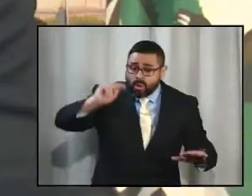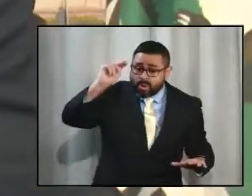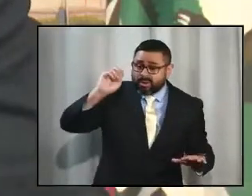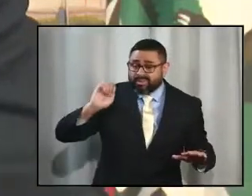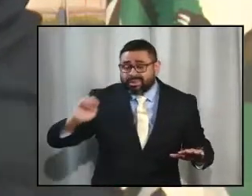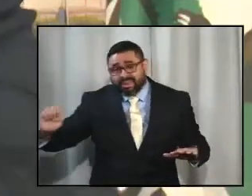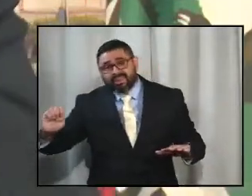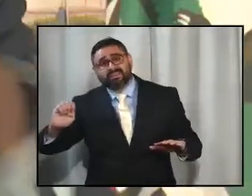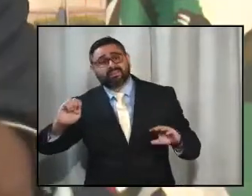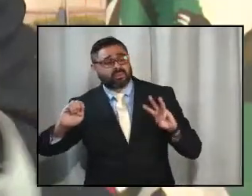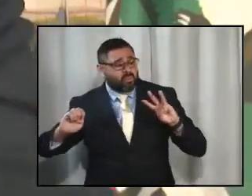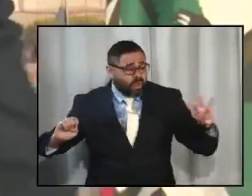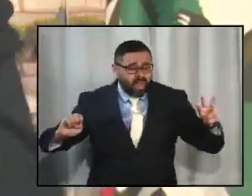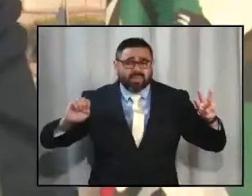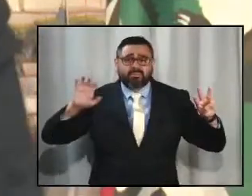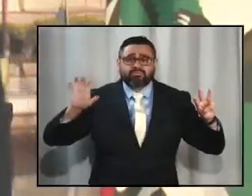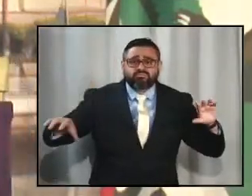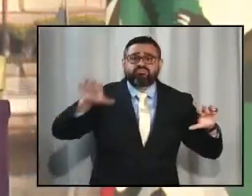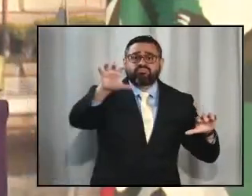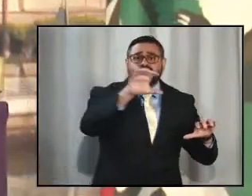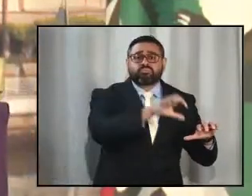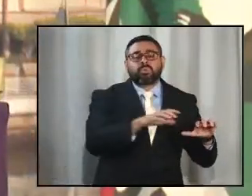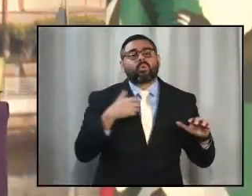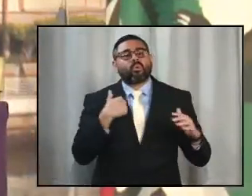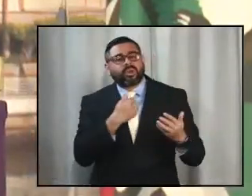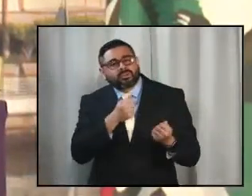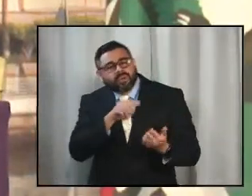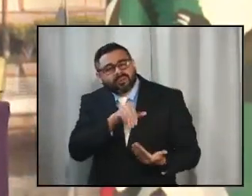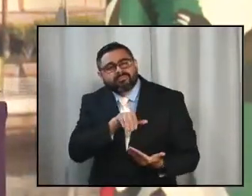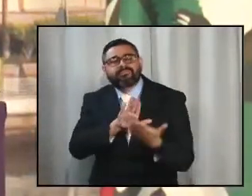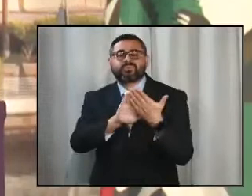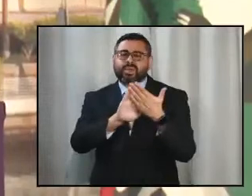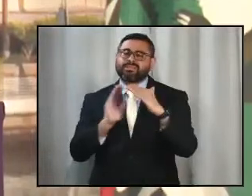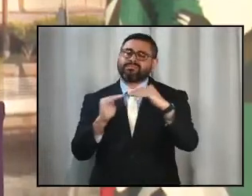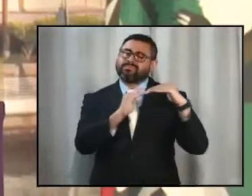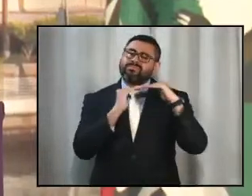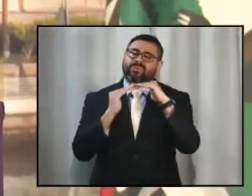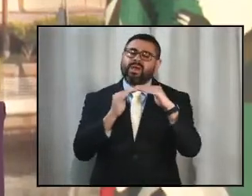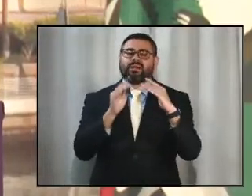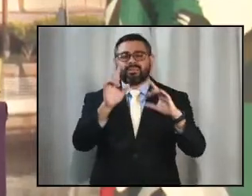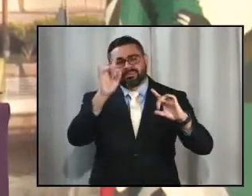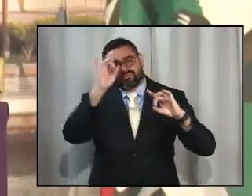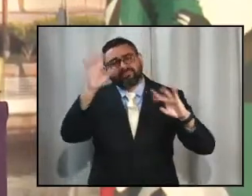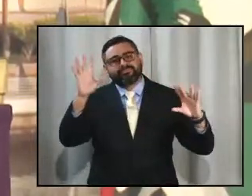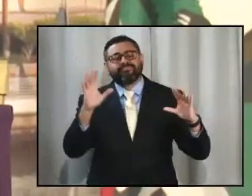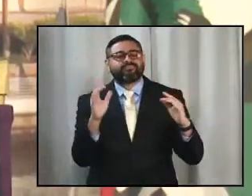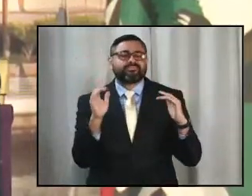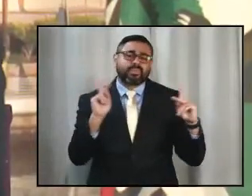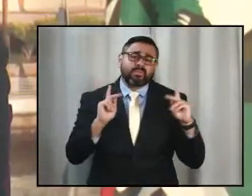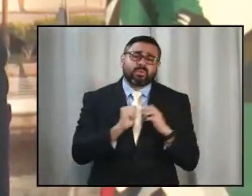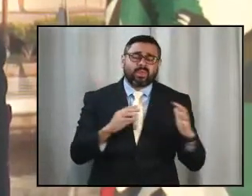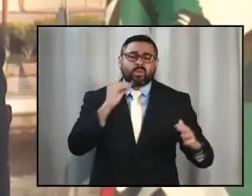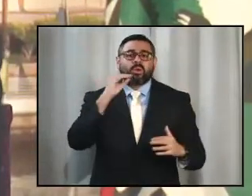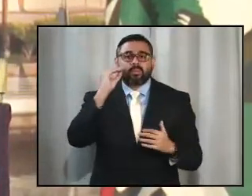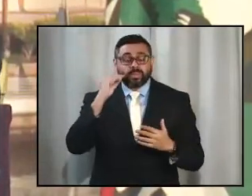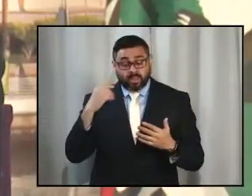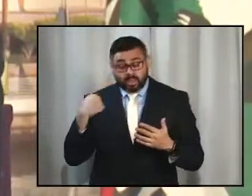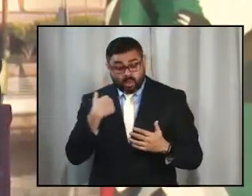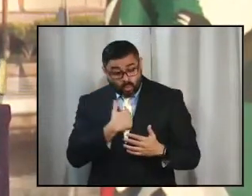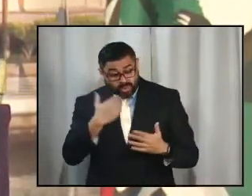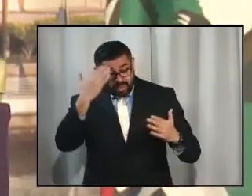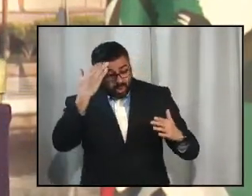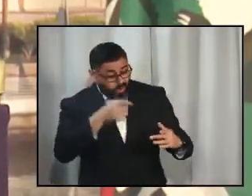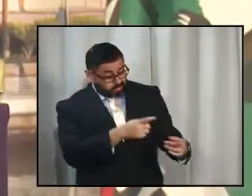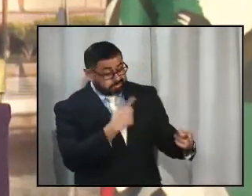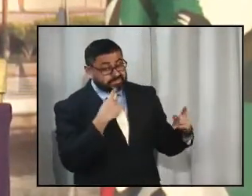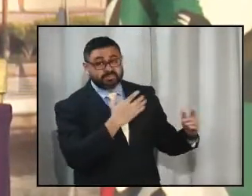west, so we can comprehensively address this crisis. And we'll continue to build on strategies that we know are making a